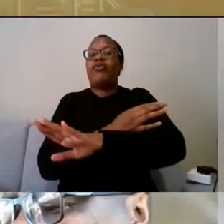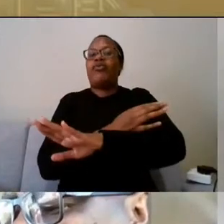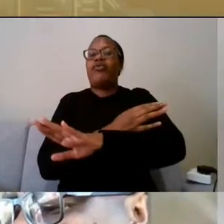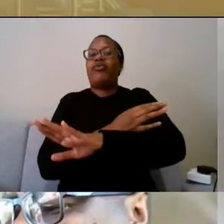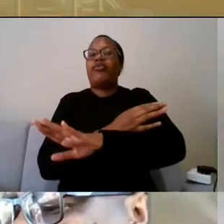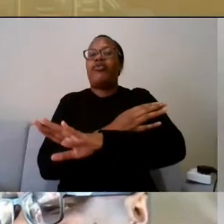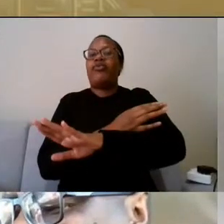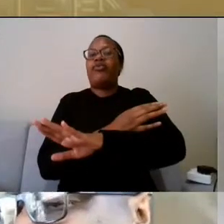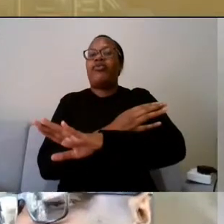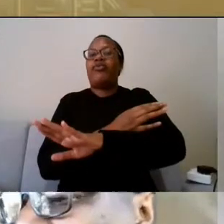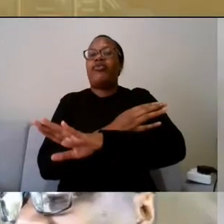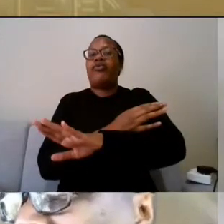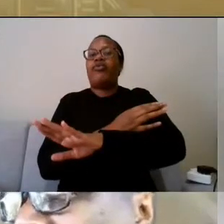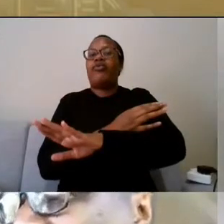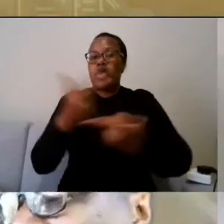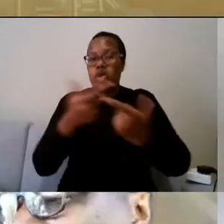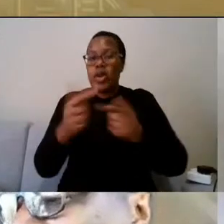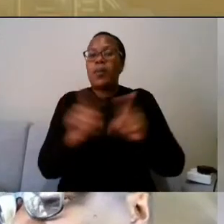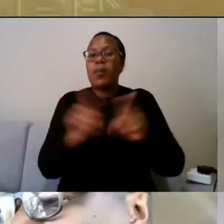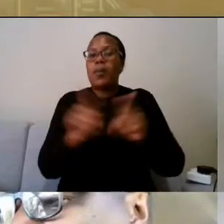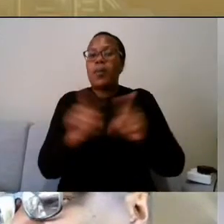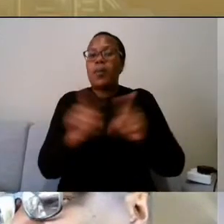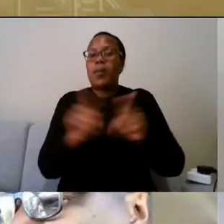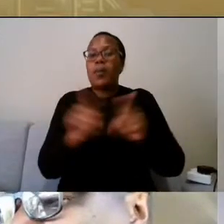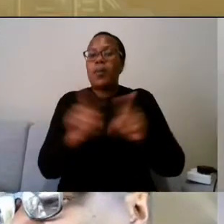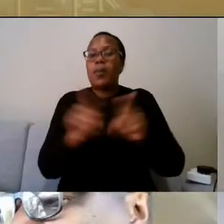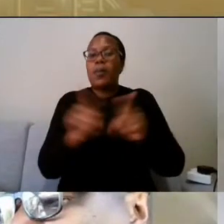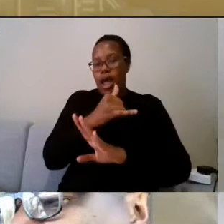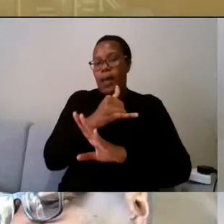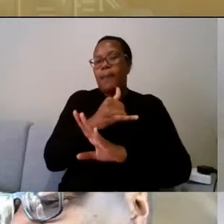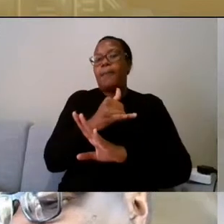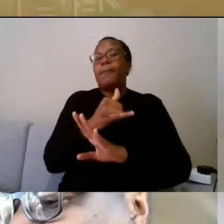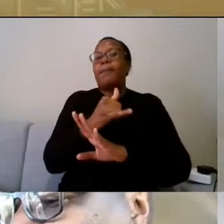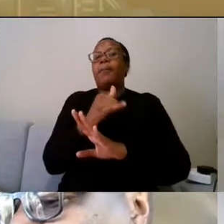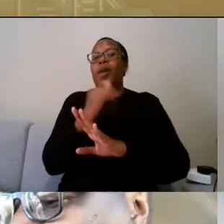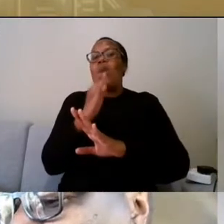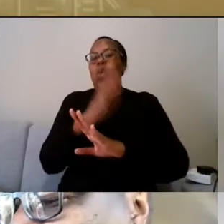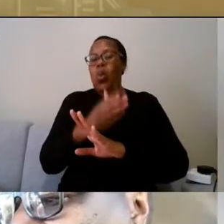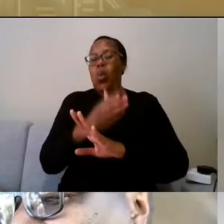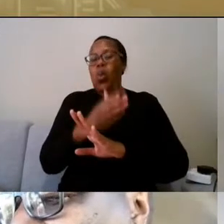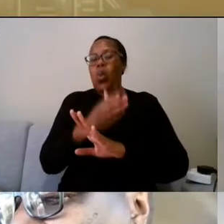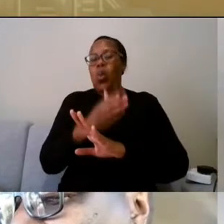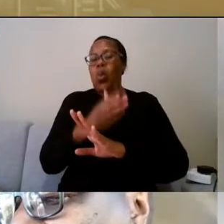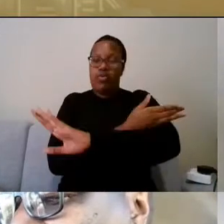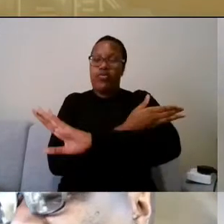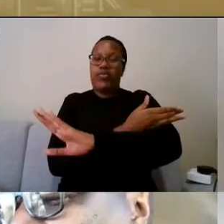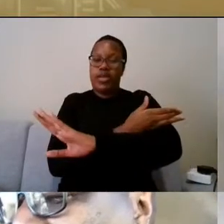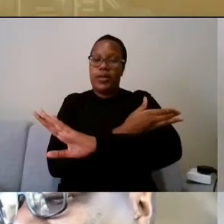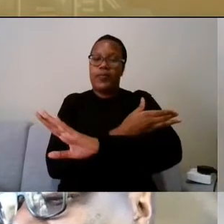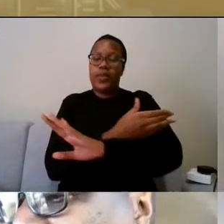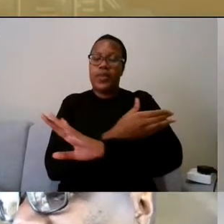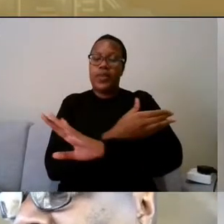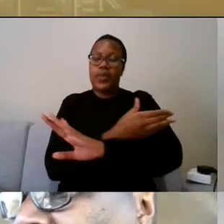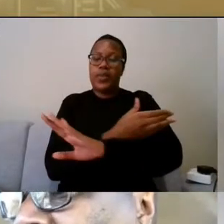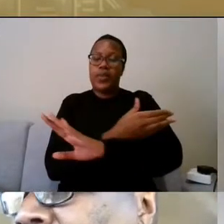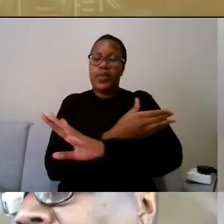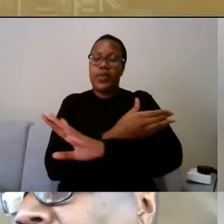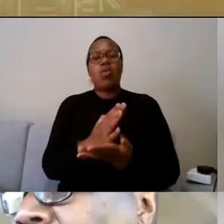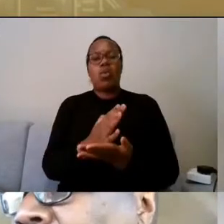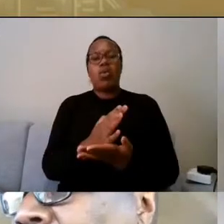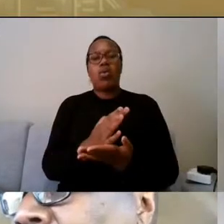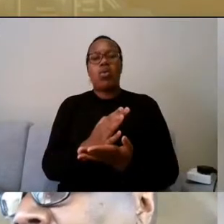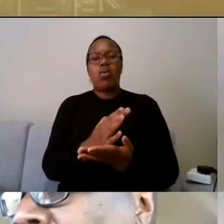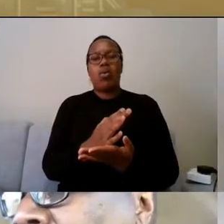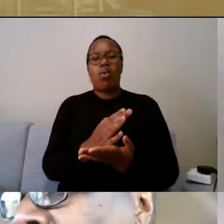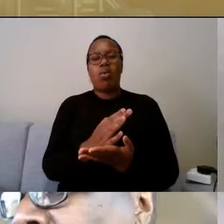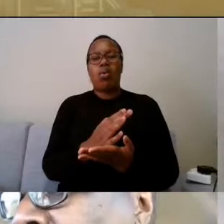prosecution, and prevention of crime through cooperation and mutual legal assistance in criminal matters. And I'm sure that in